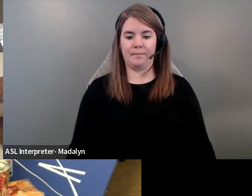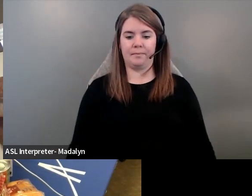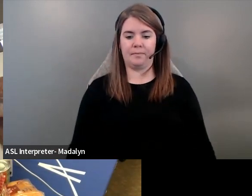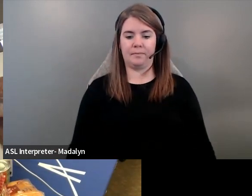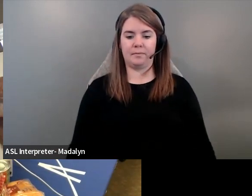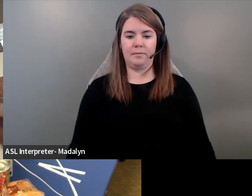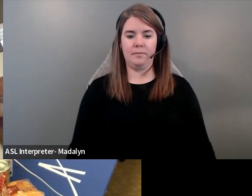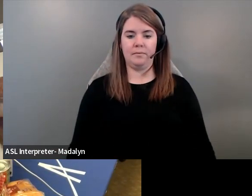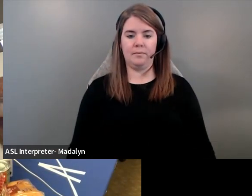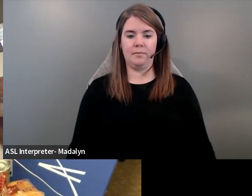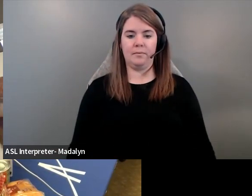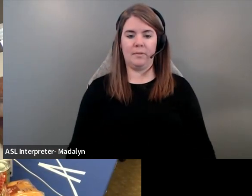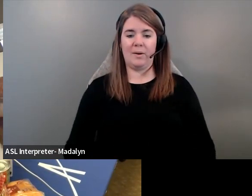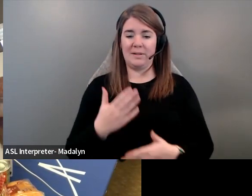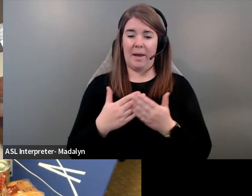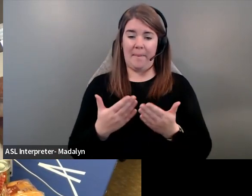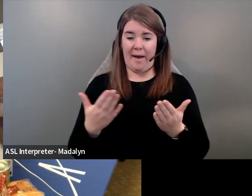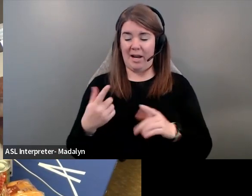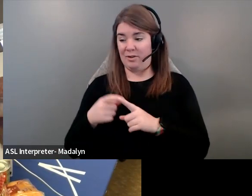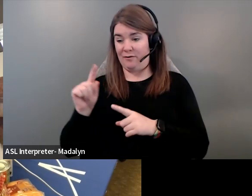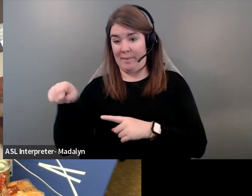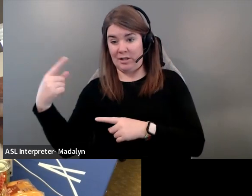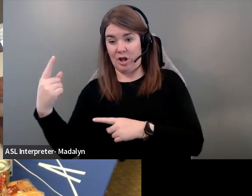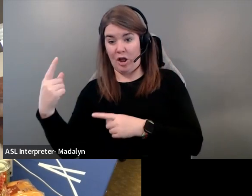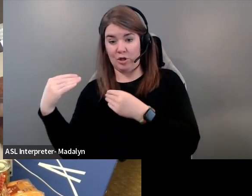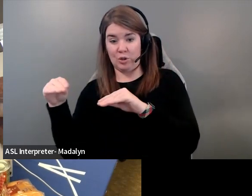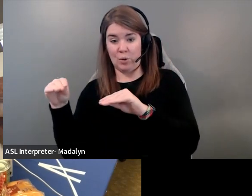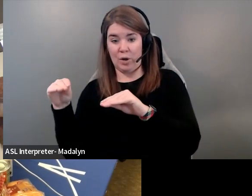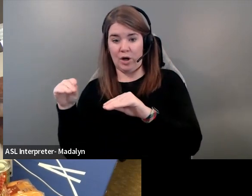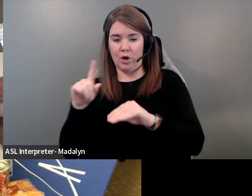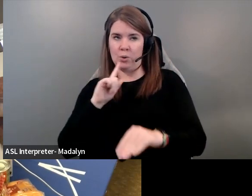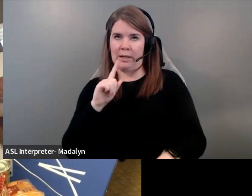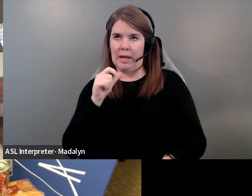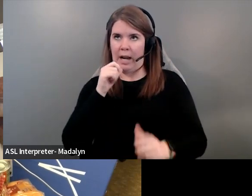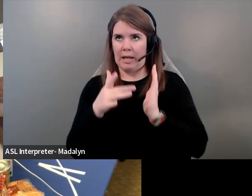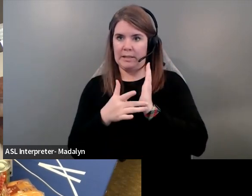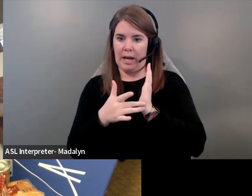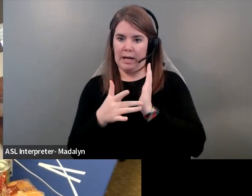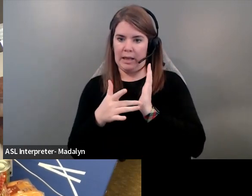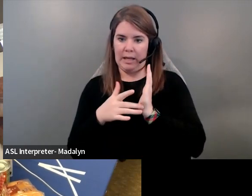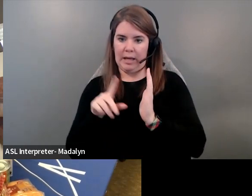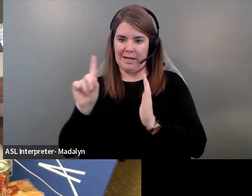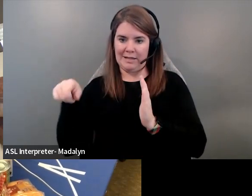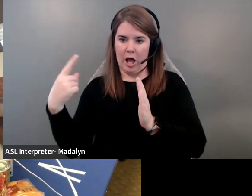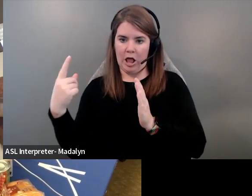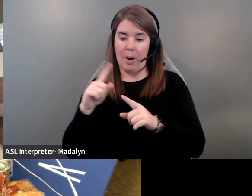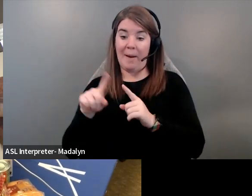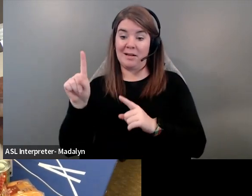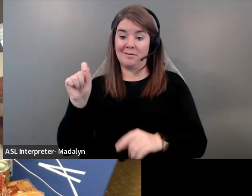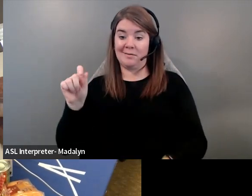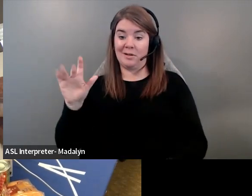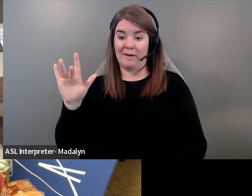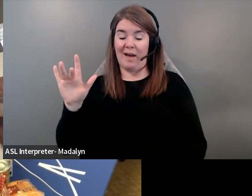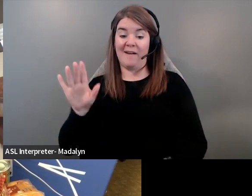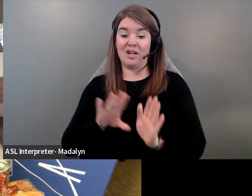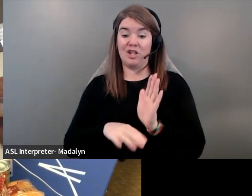Now, some items at the dollar store, which is technically no longer a dollar store, it's $1.25, they're actually cheaper when you buy